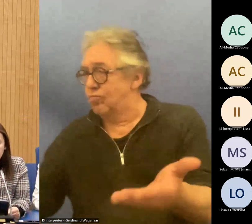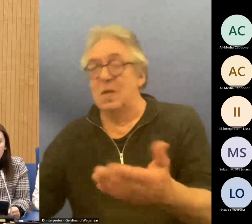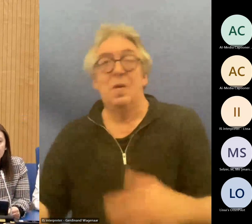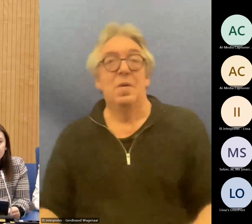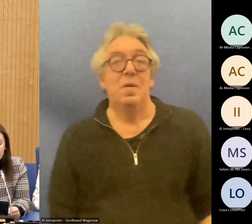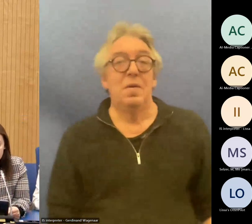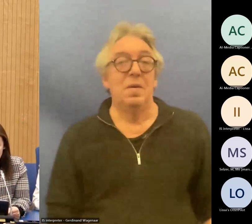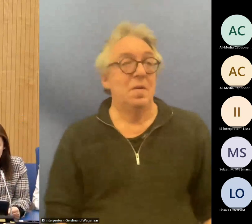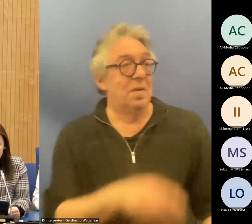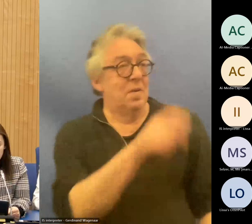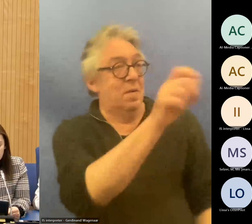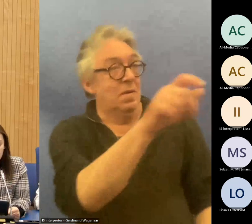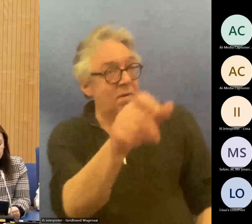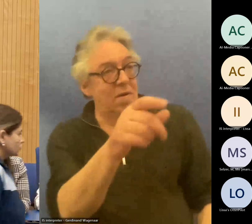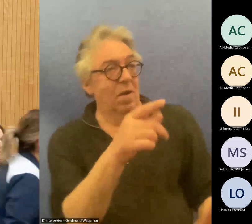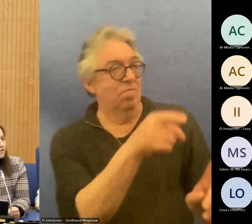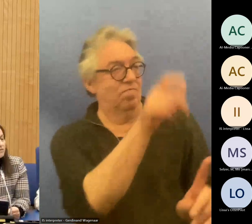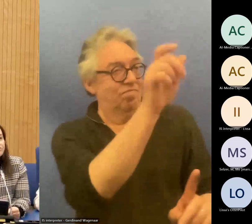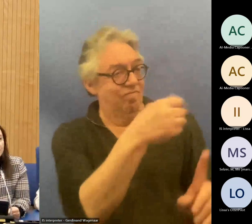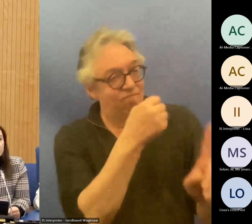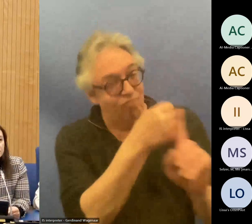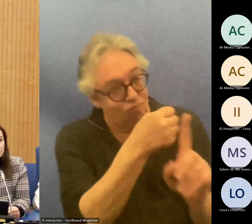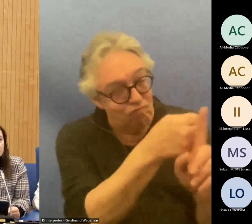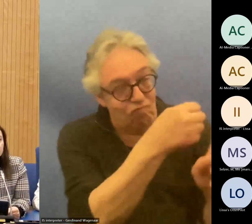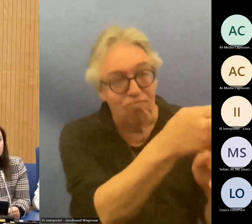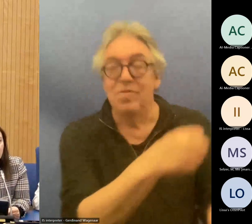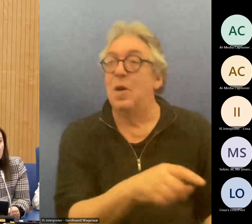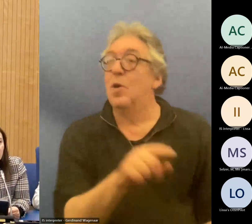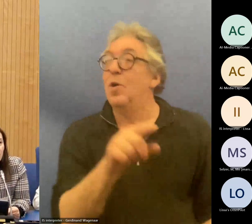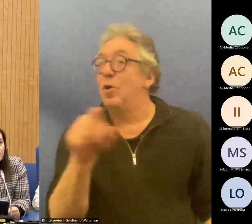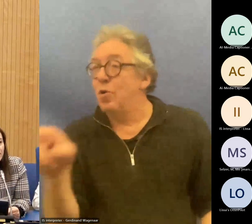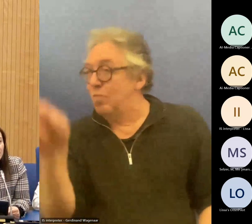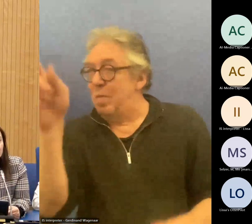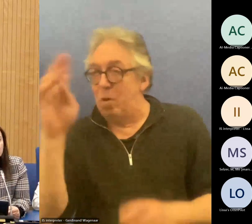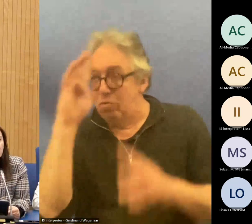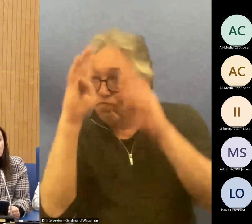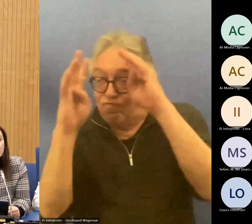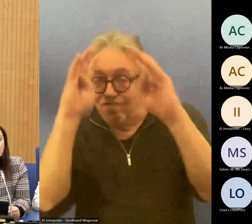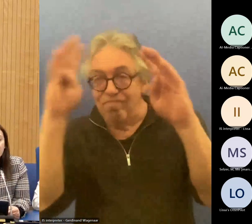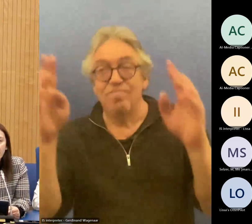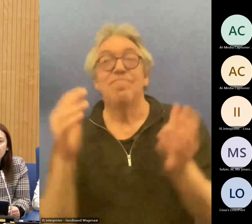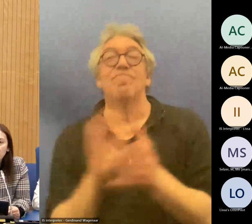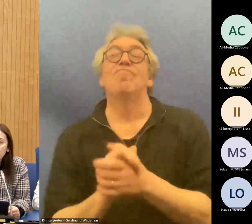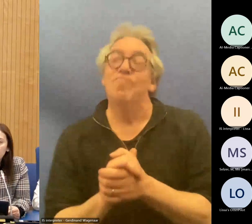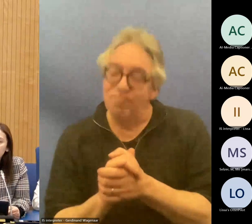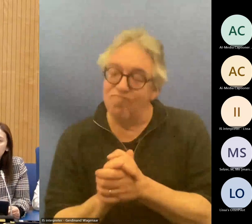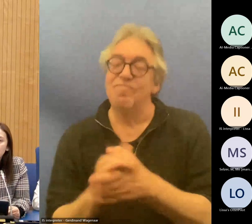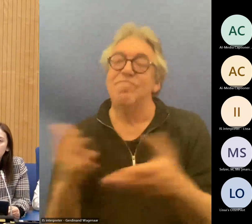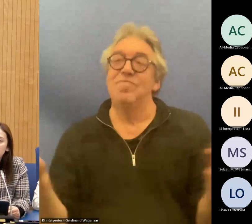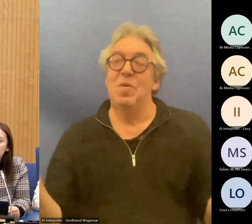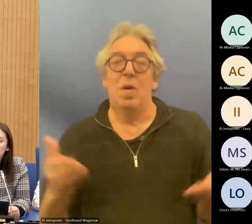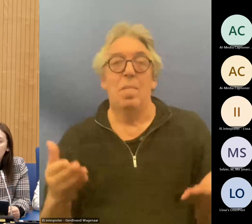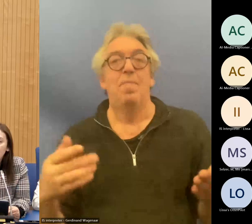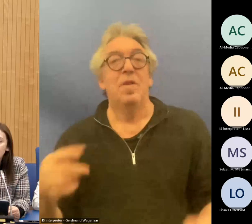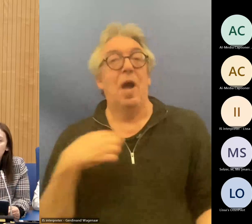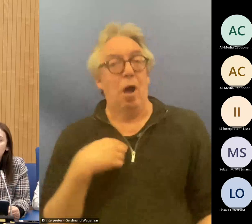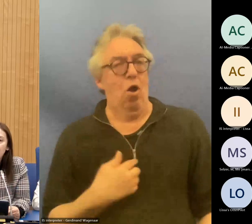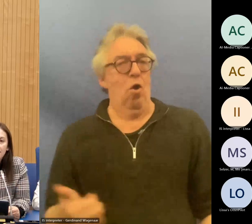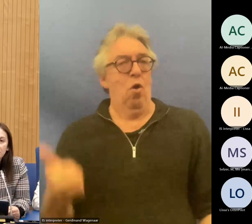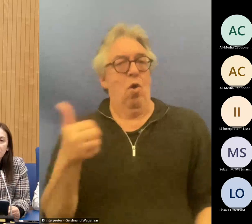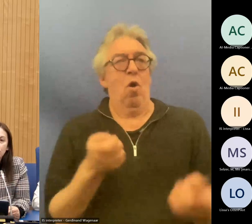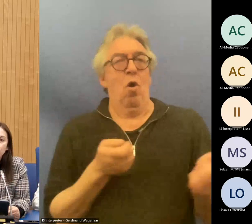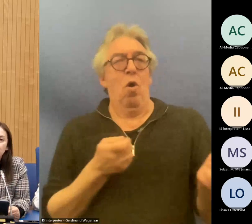innovators and advocates to the Zero Project Conference. I'm Rana Matar, the head of the Learning Center at